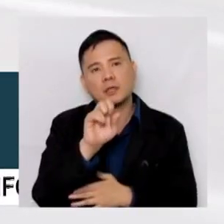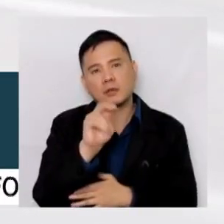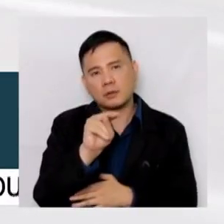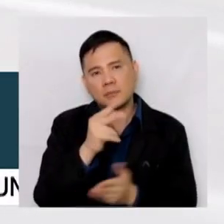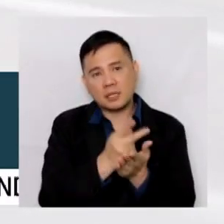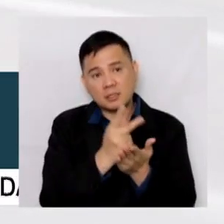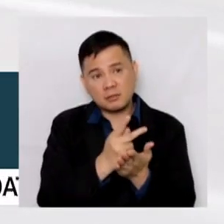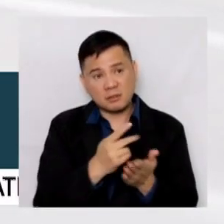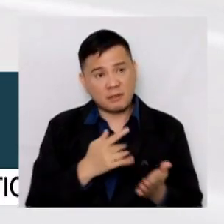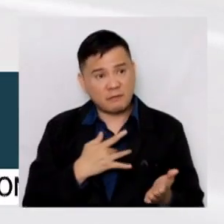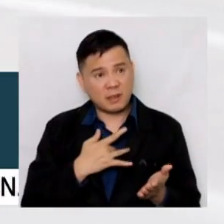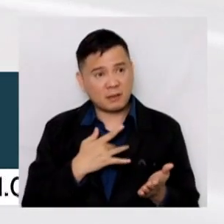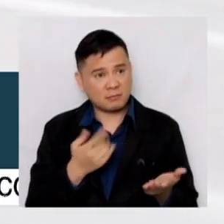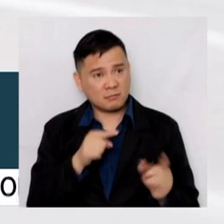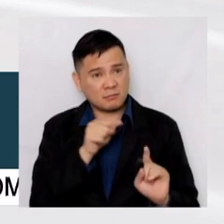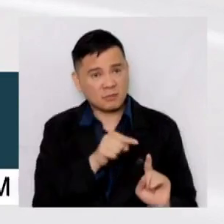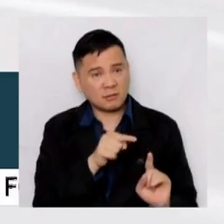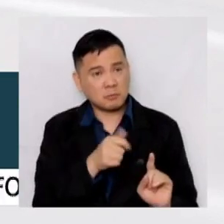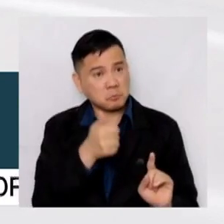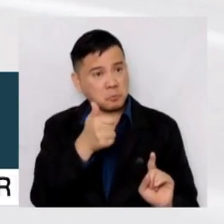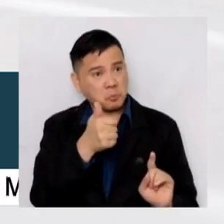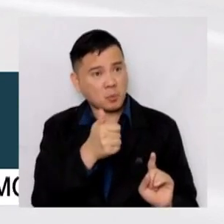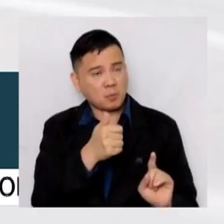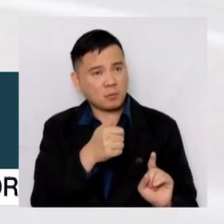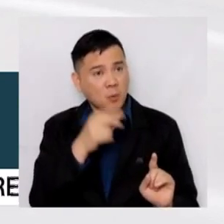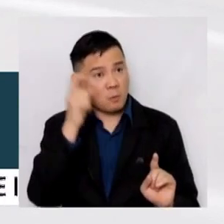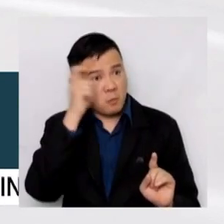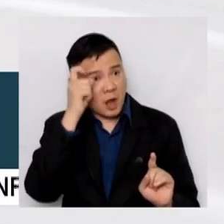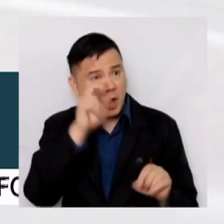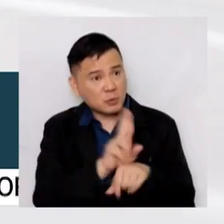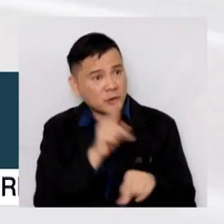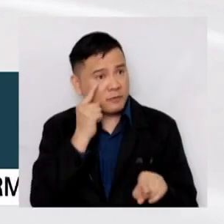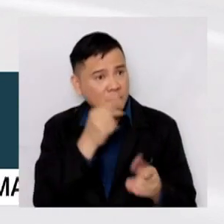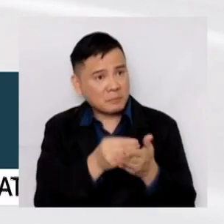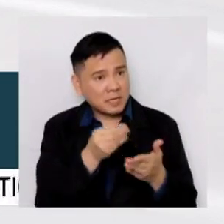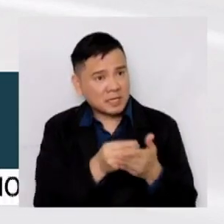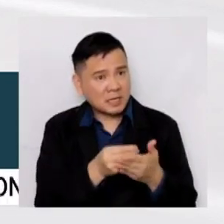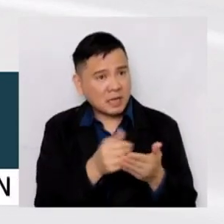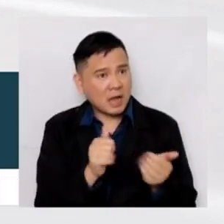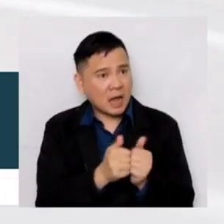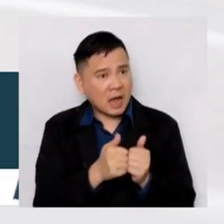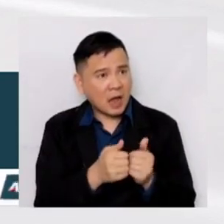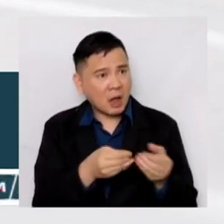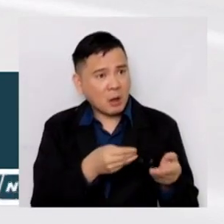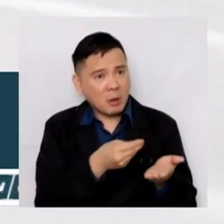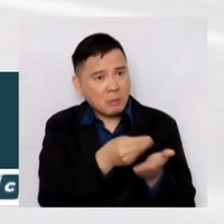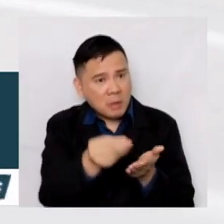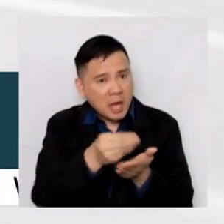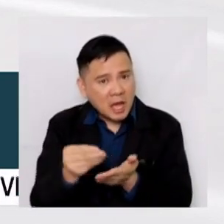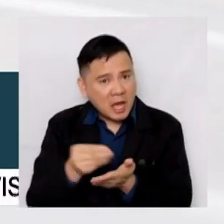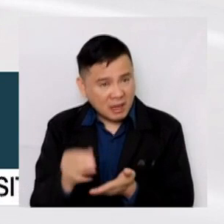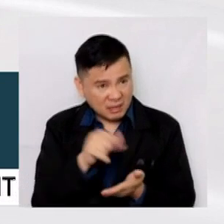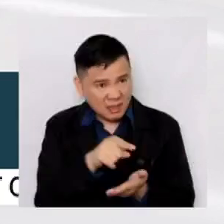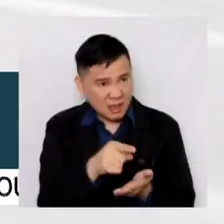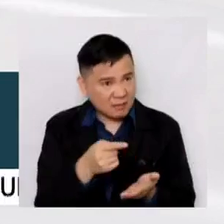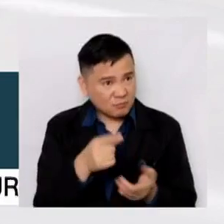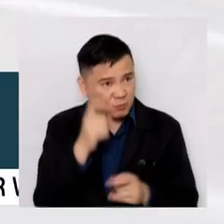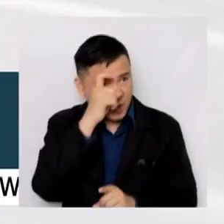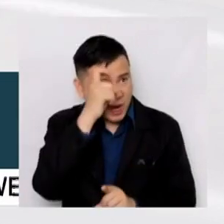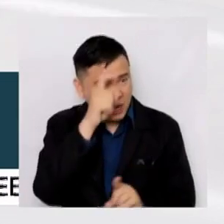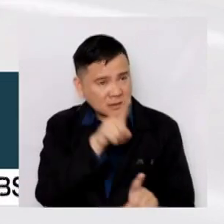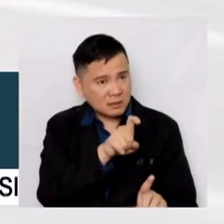debt that was incurred, and how they were spent? Let's go with that first. I don't know if